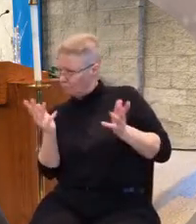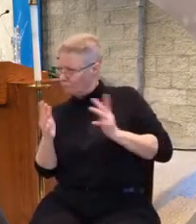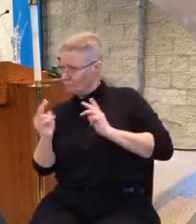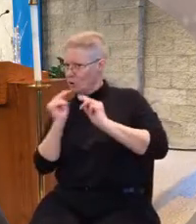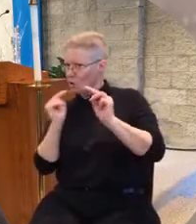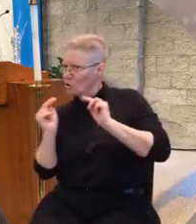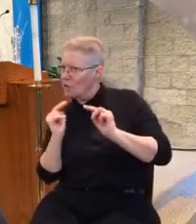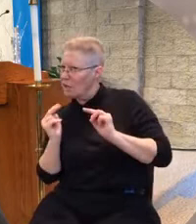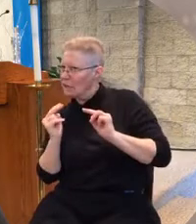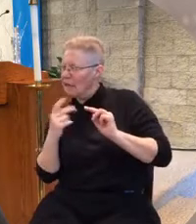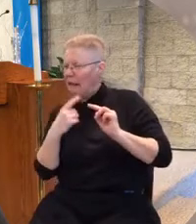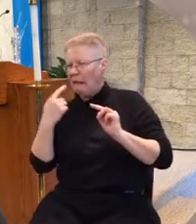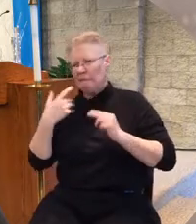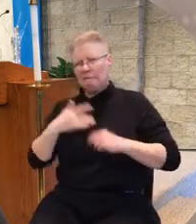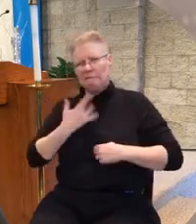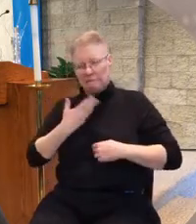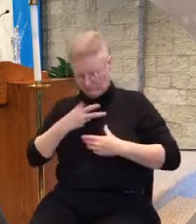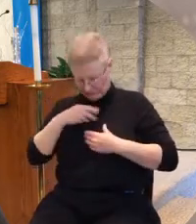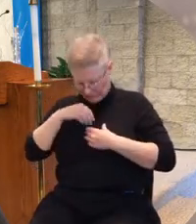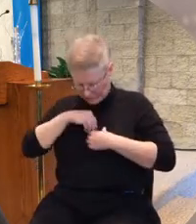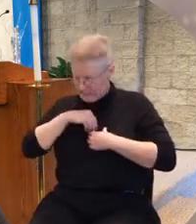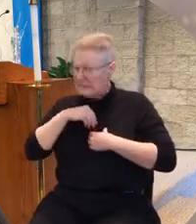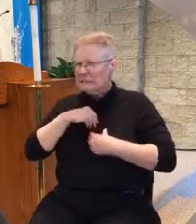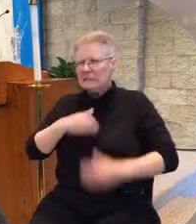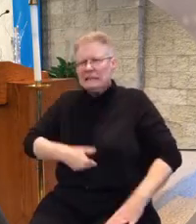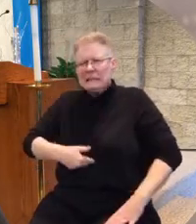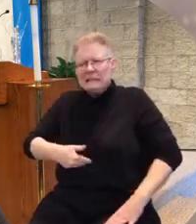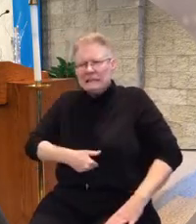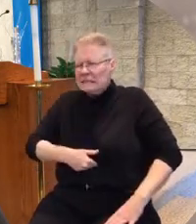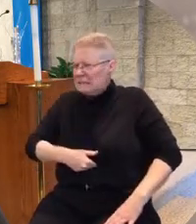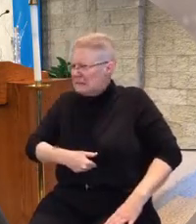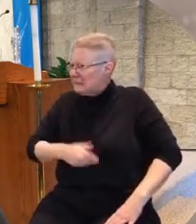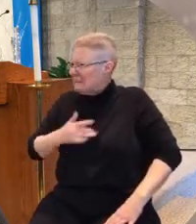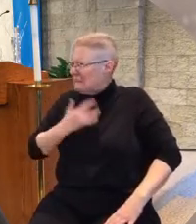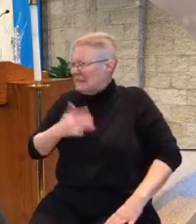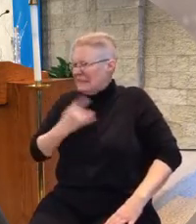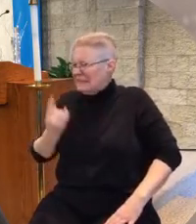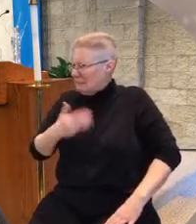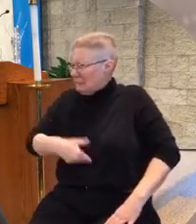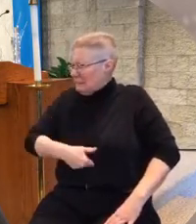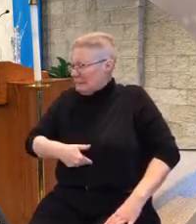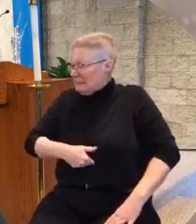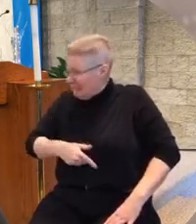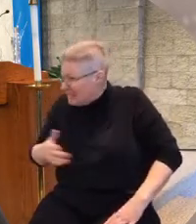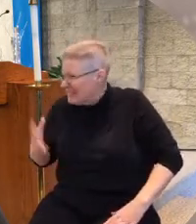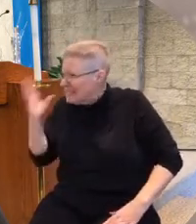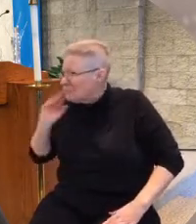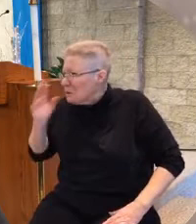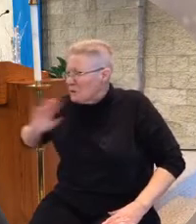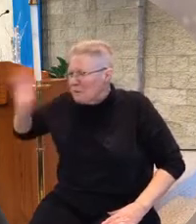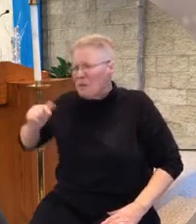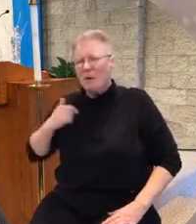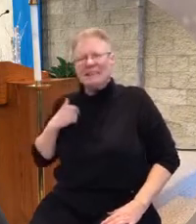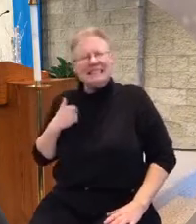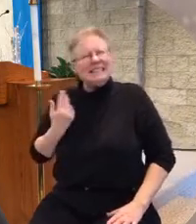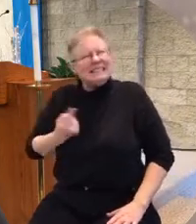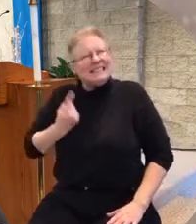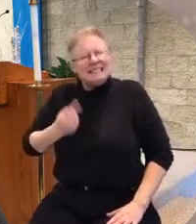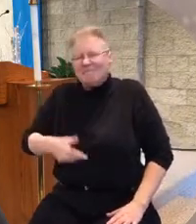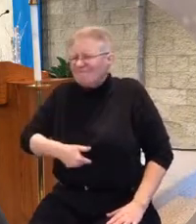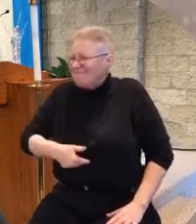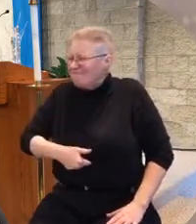get this sinking feeling in the pit of my gut. How many of you have gotten that feeling in the pit of your gut before? And I was like,